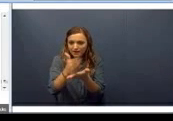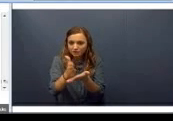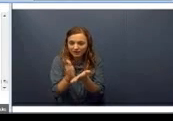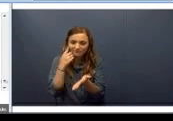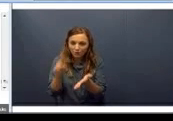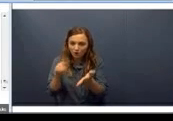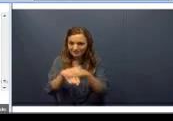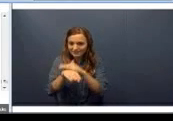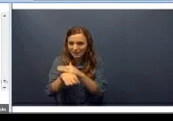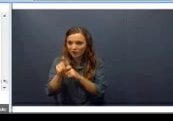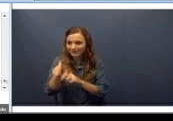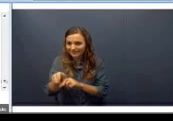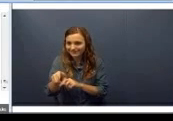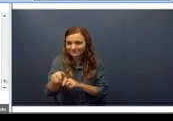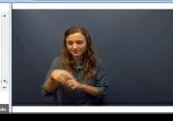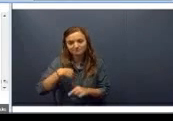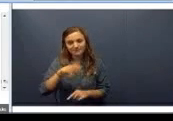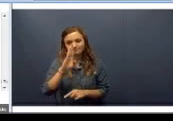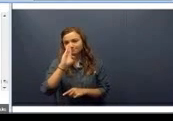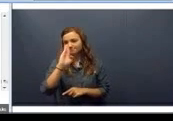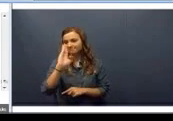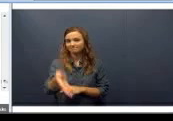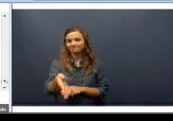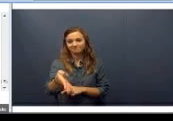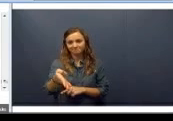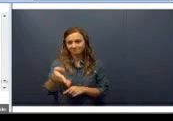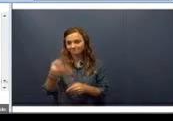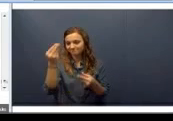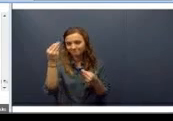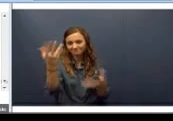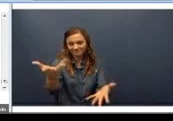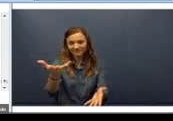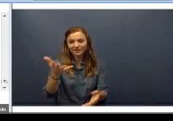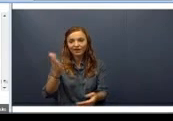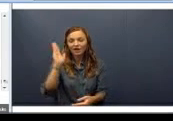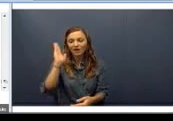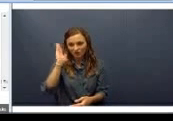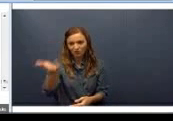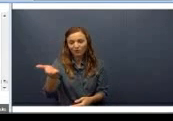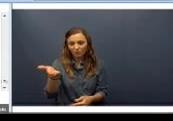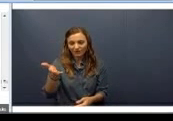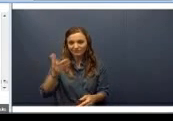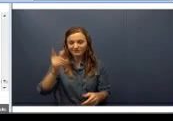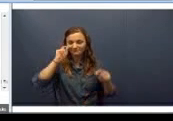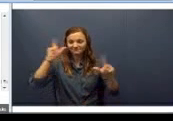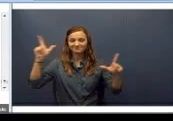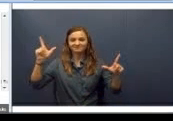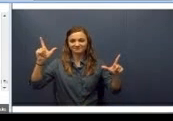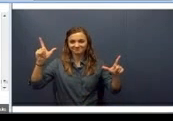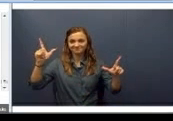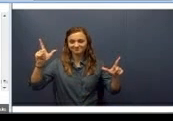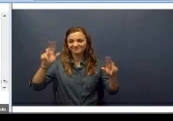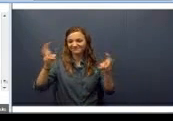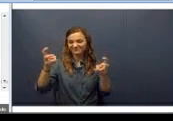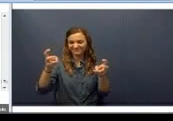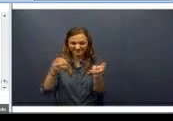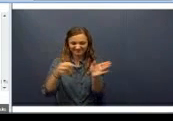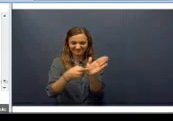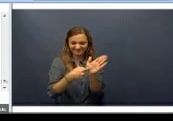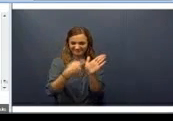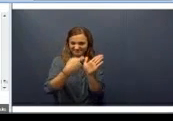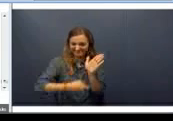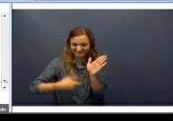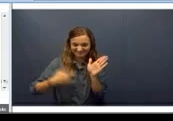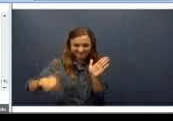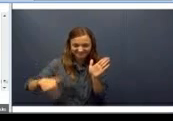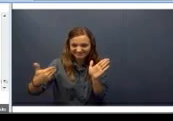Budget for these accessibility needs. I'll tell you right up front that you'll be confronted with sticker